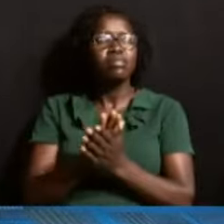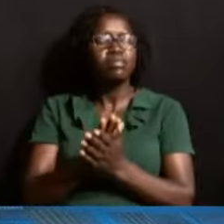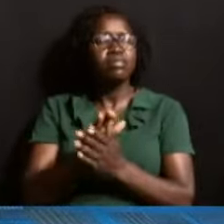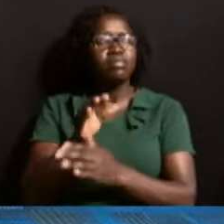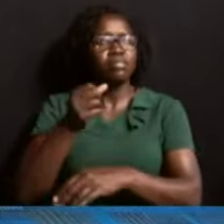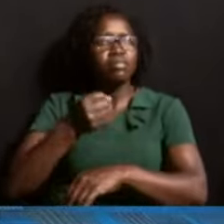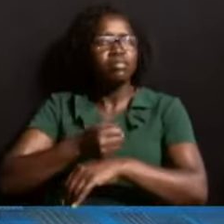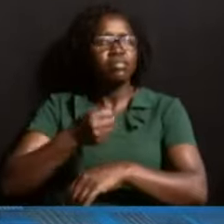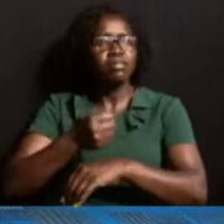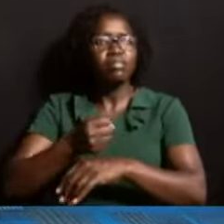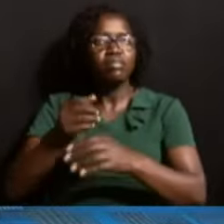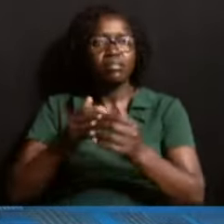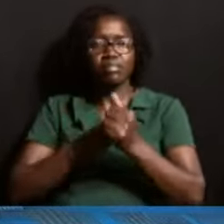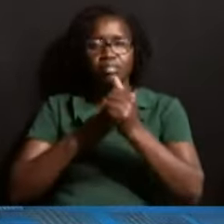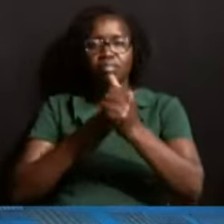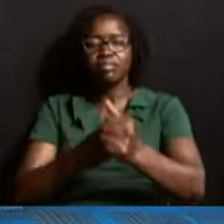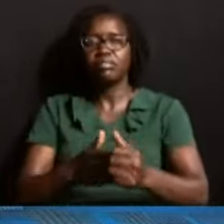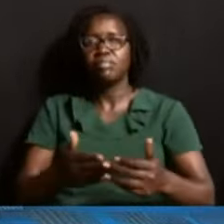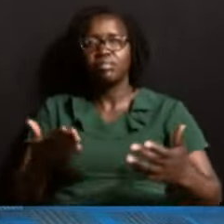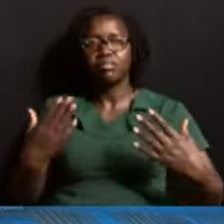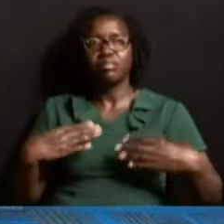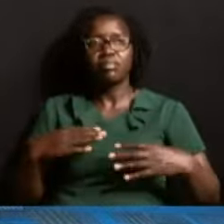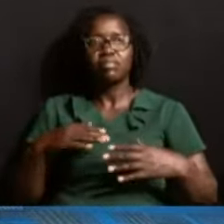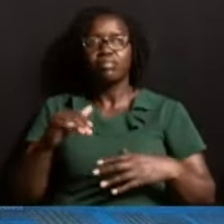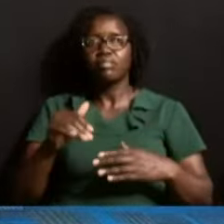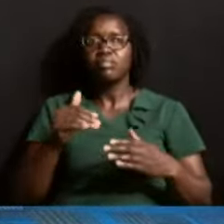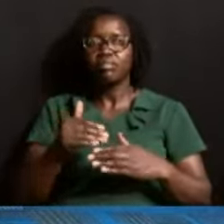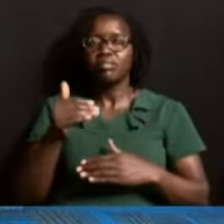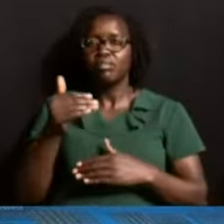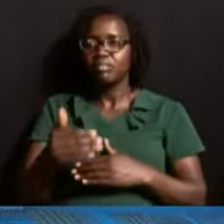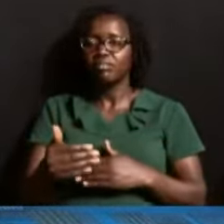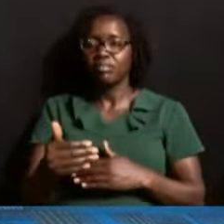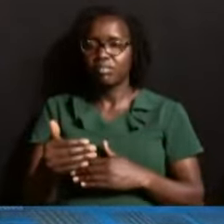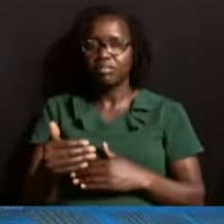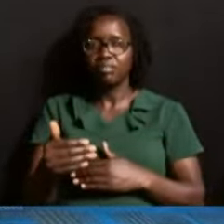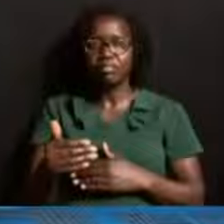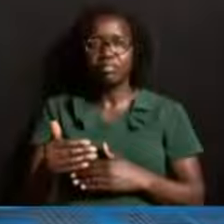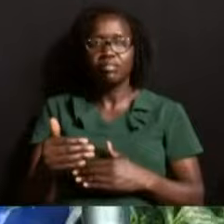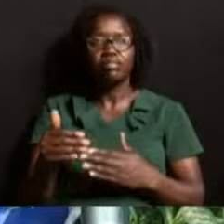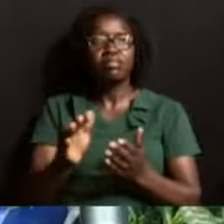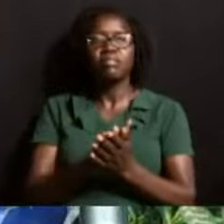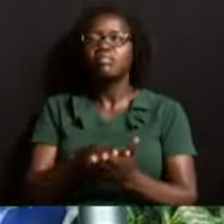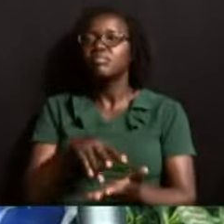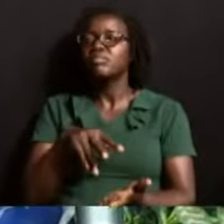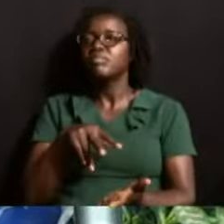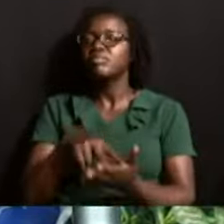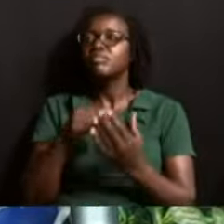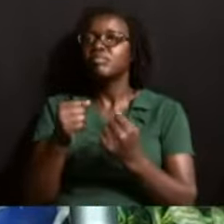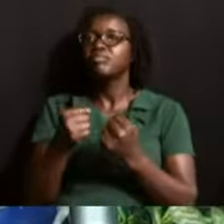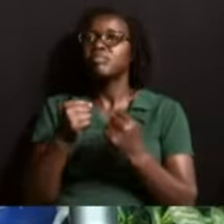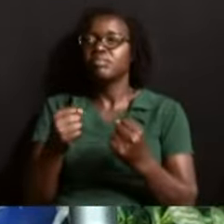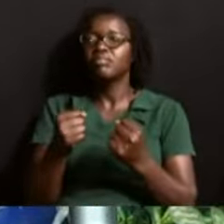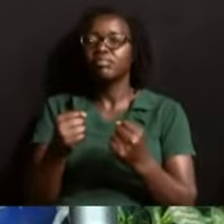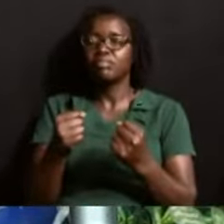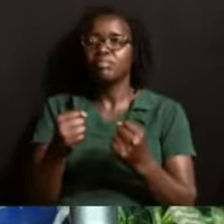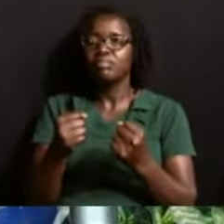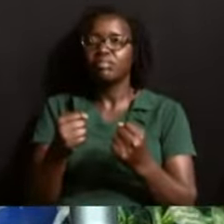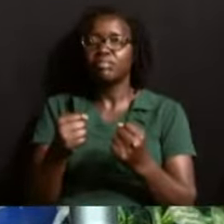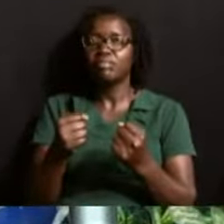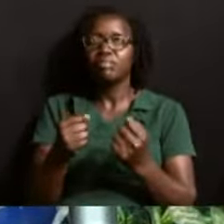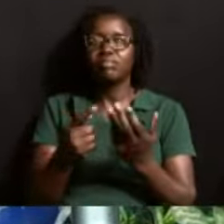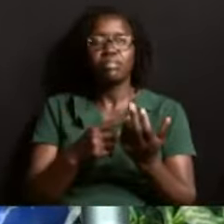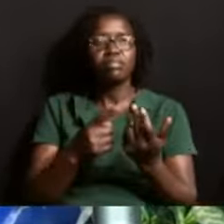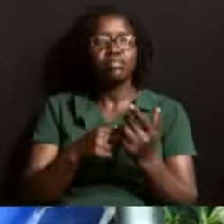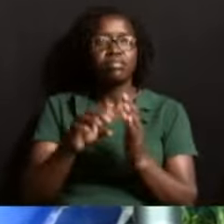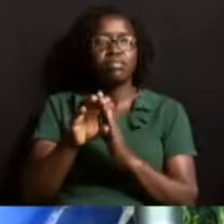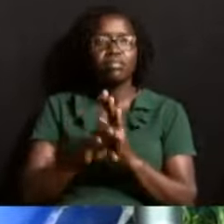to lead the people that at the time it stood still. If you turn to Numbers